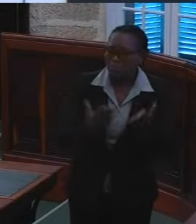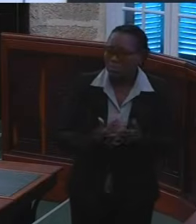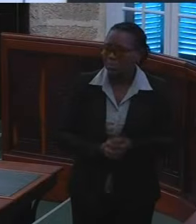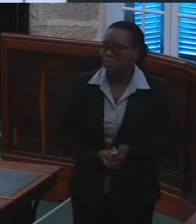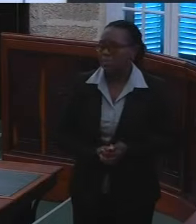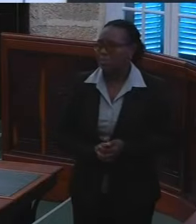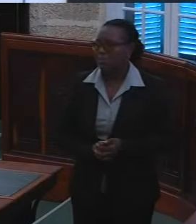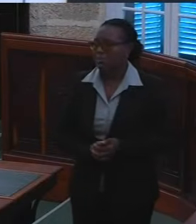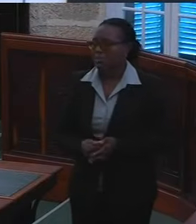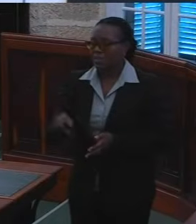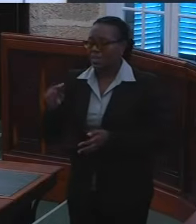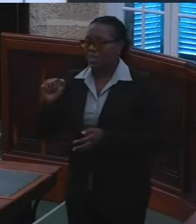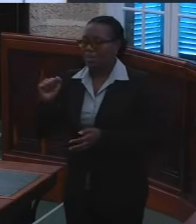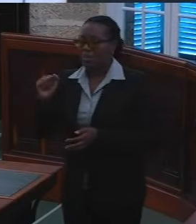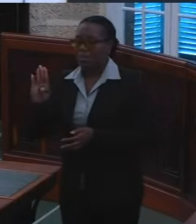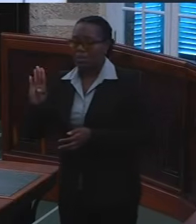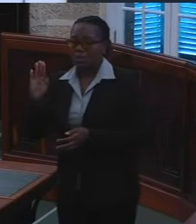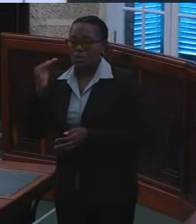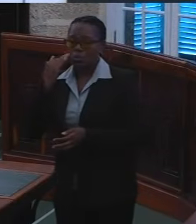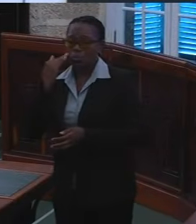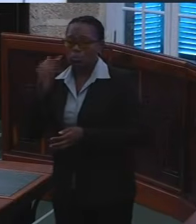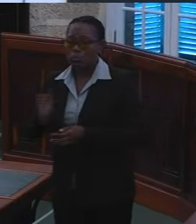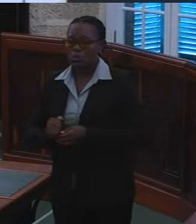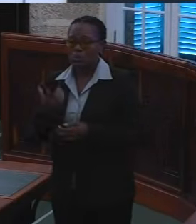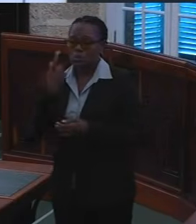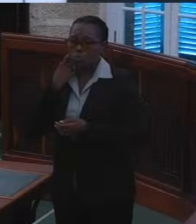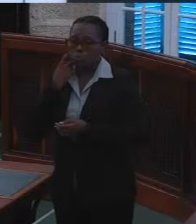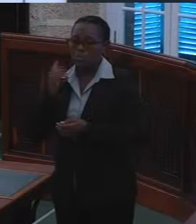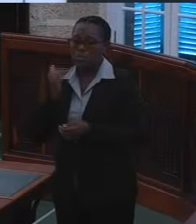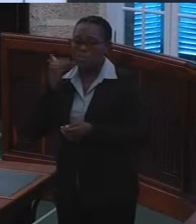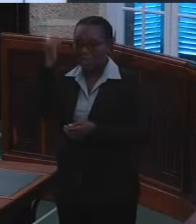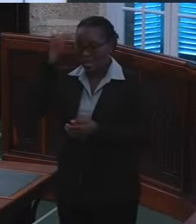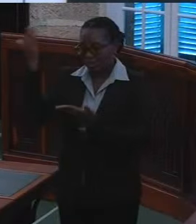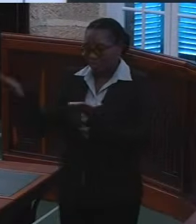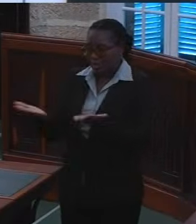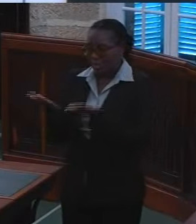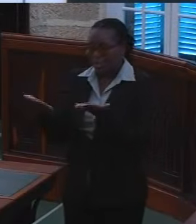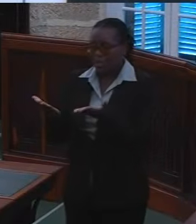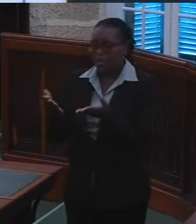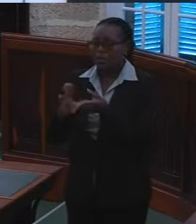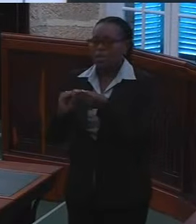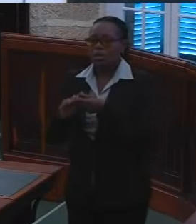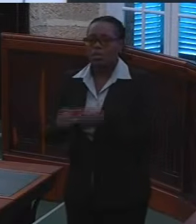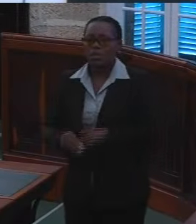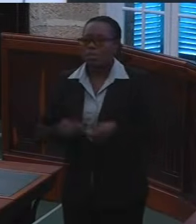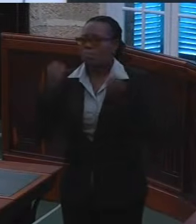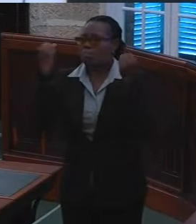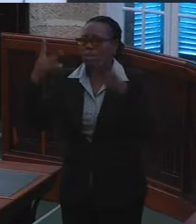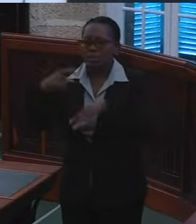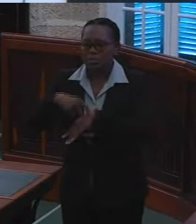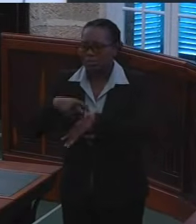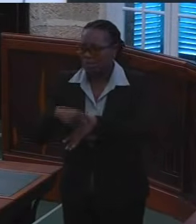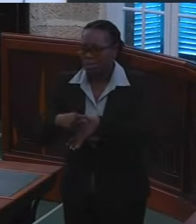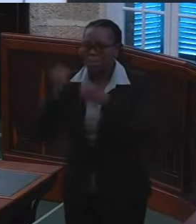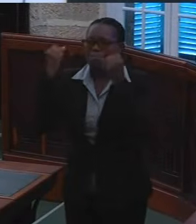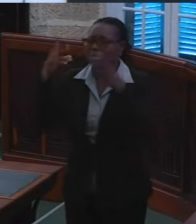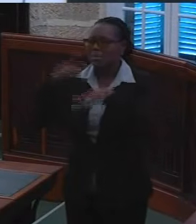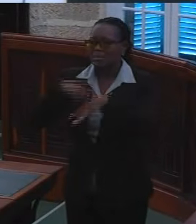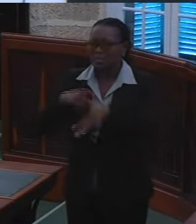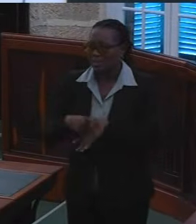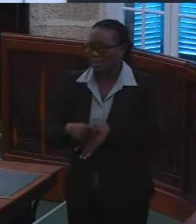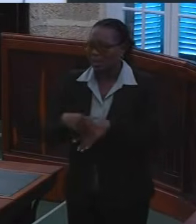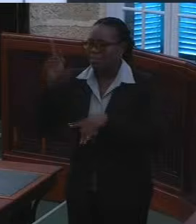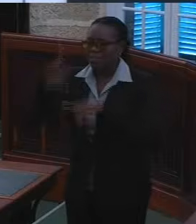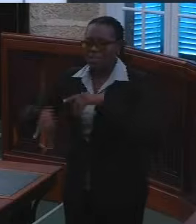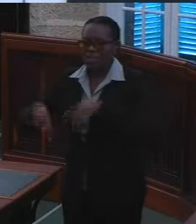the NAB would speak, she would tell you that there were many times you couldn't find a caregiver of blood